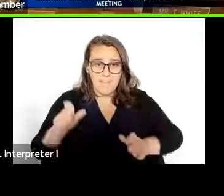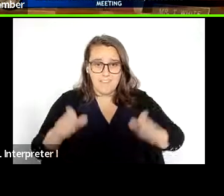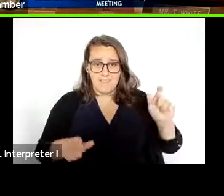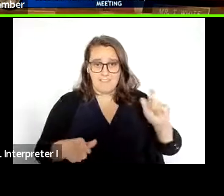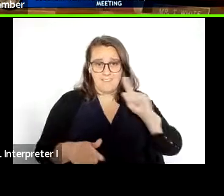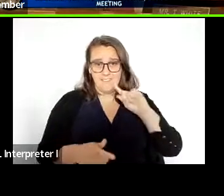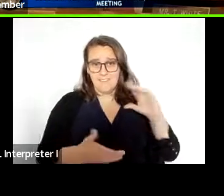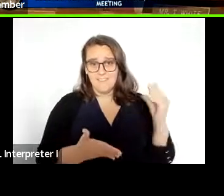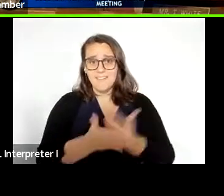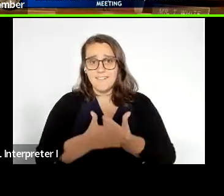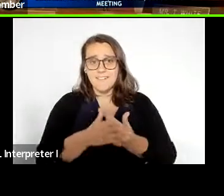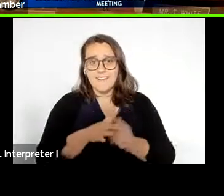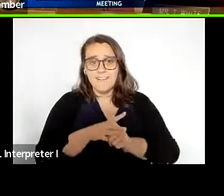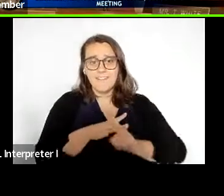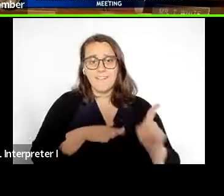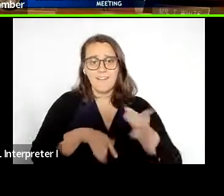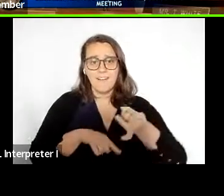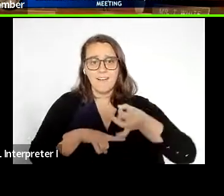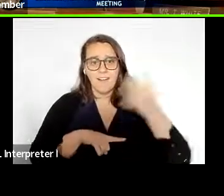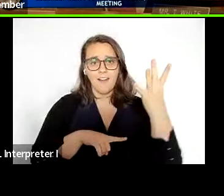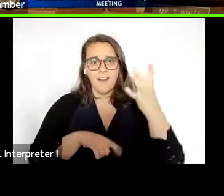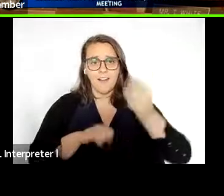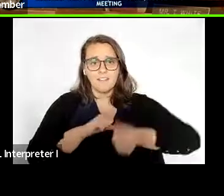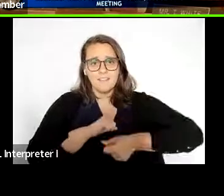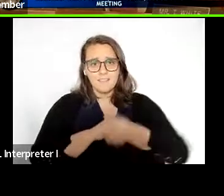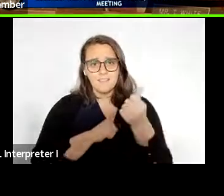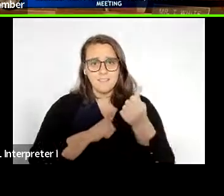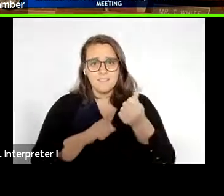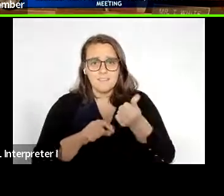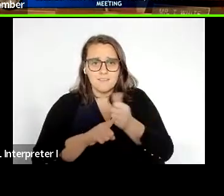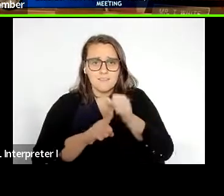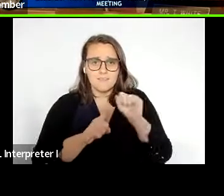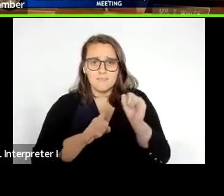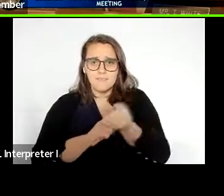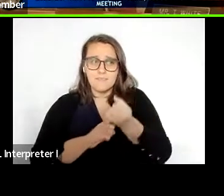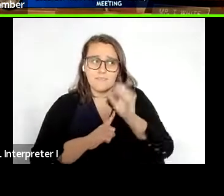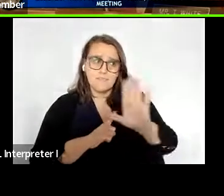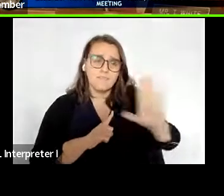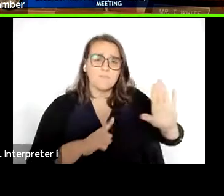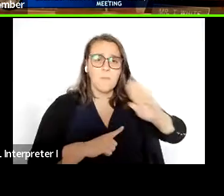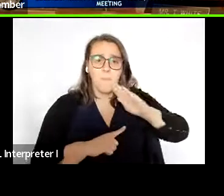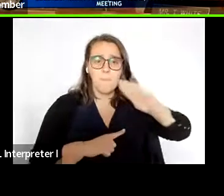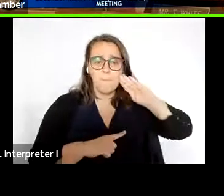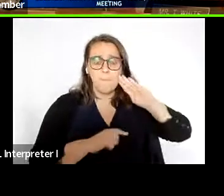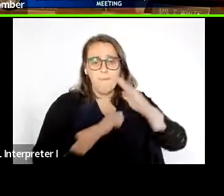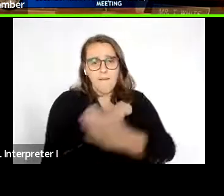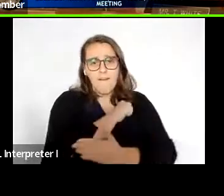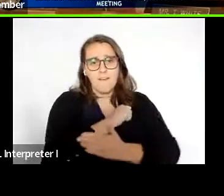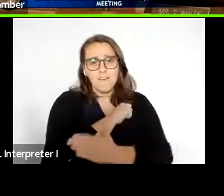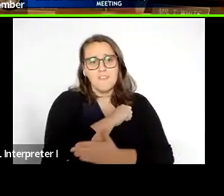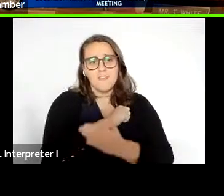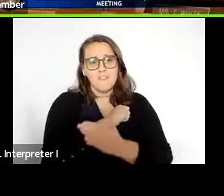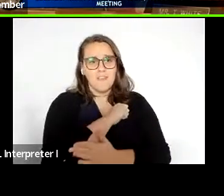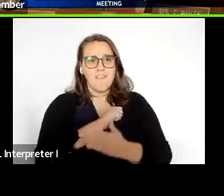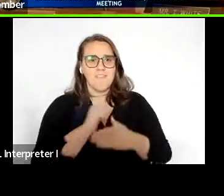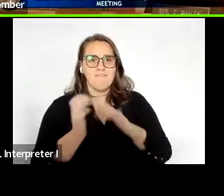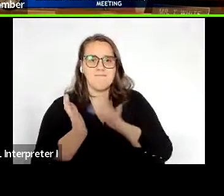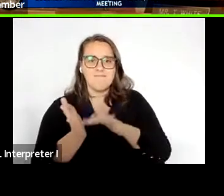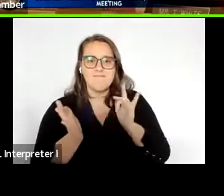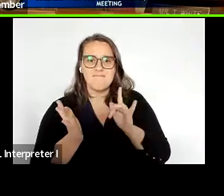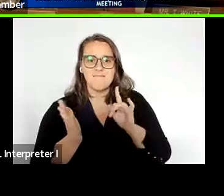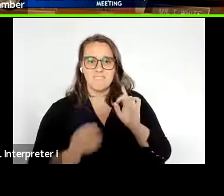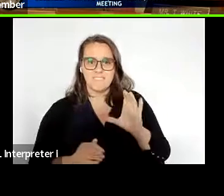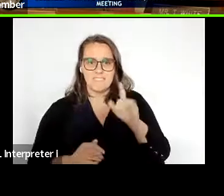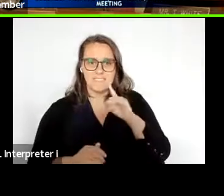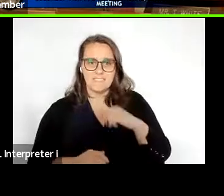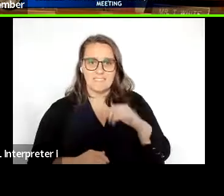oftentimes fleeing from untenable or dangerous situations in their own home country, as a political stunt by sending thousands of